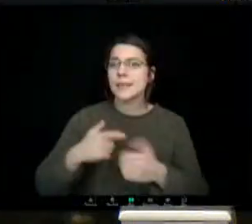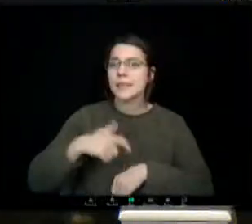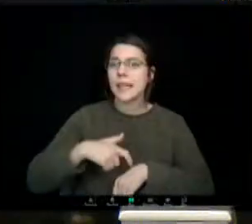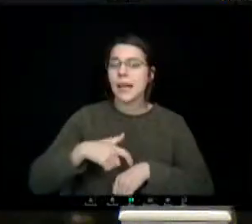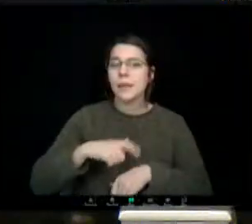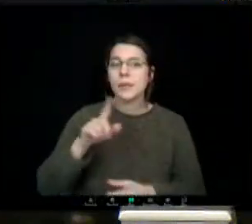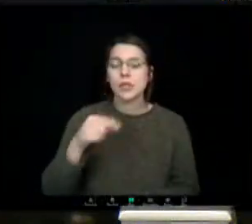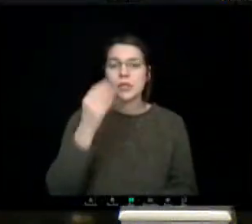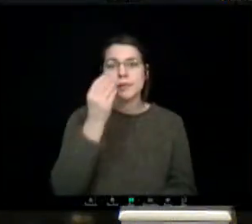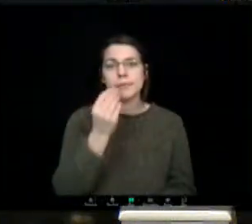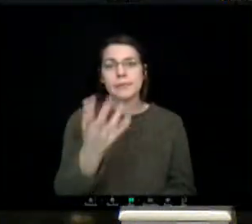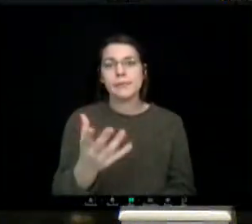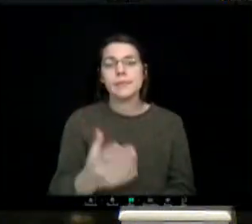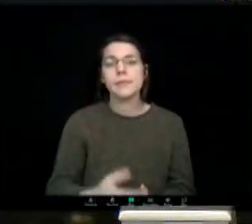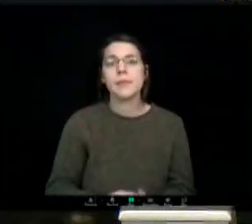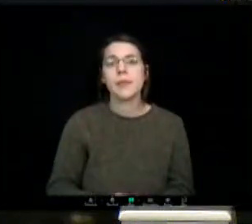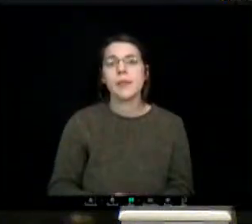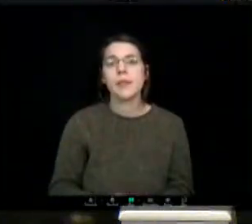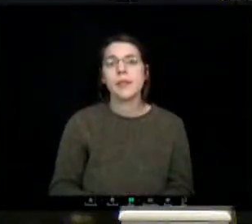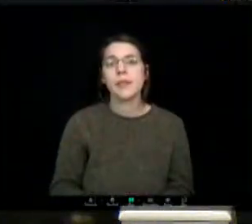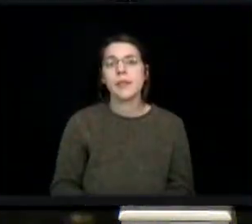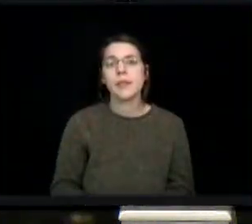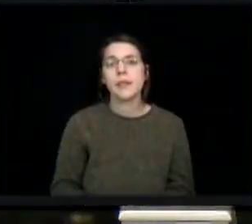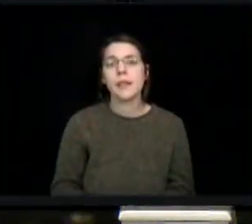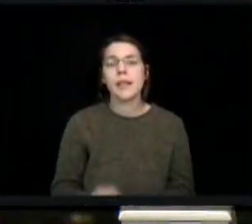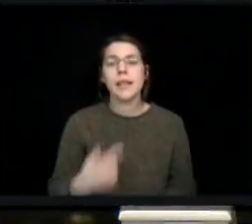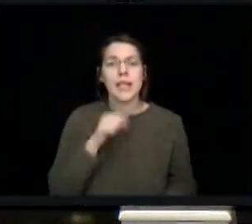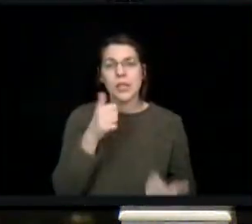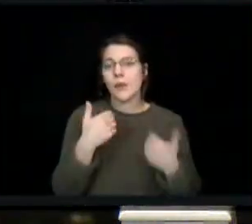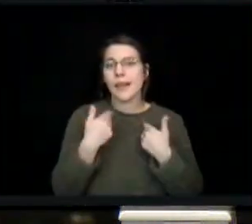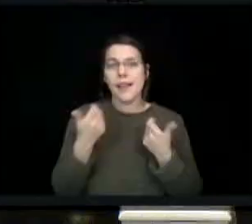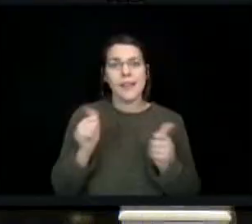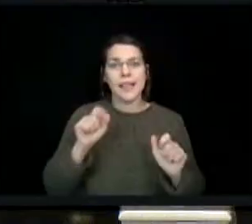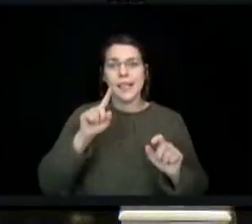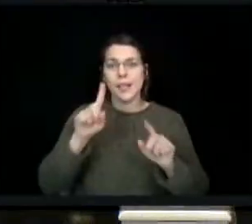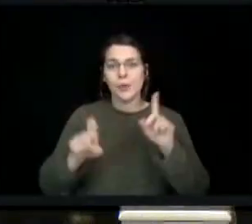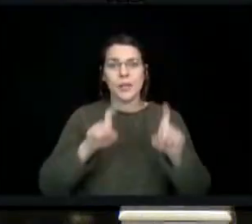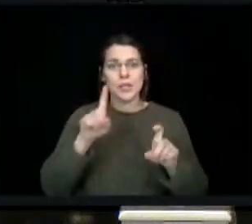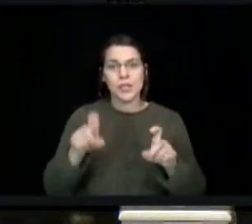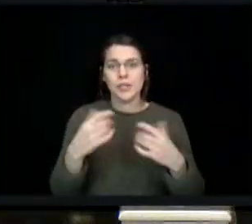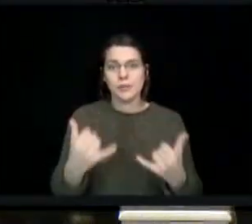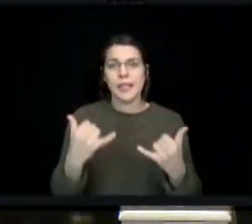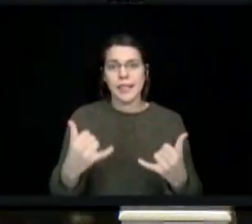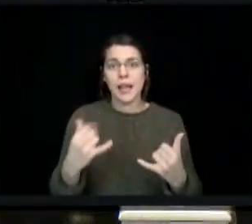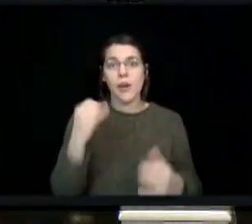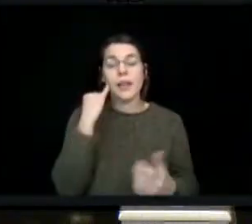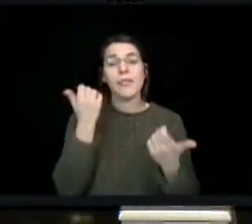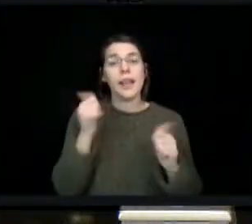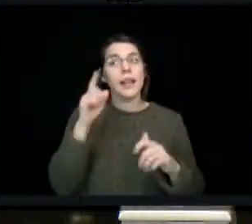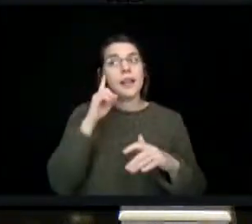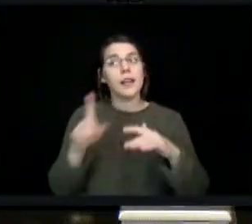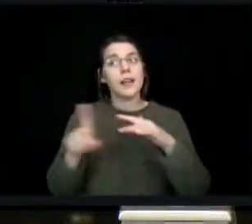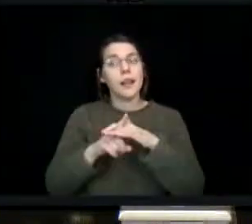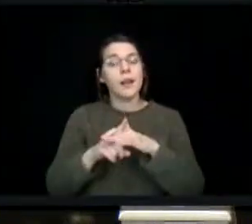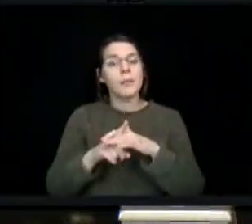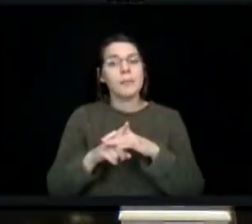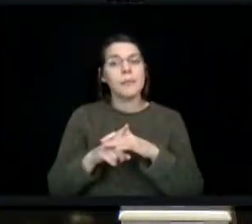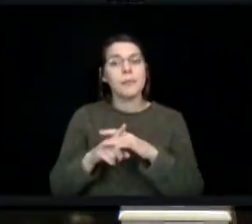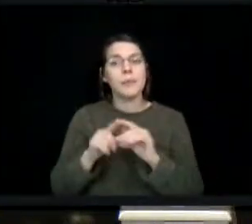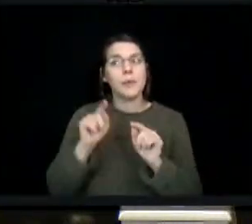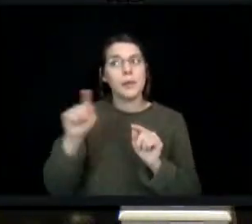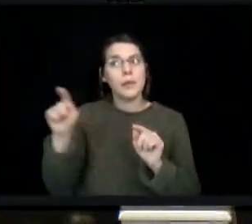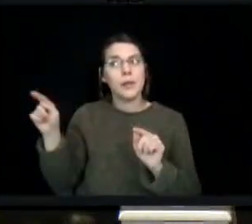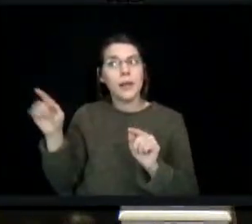that I don't have any questions at this time. I'll see if any come up based on my colleagues' comments or